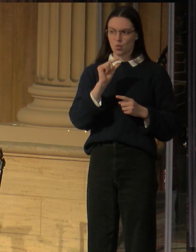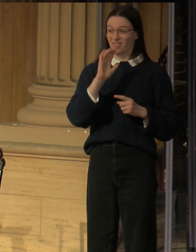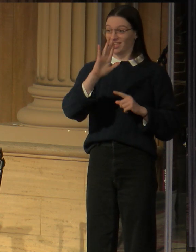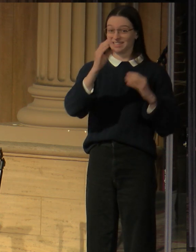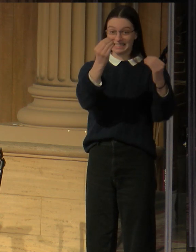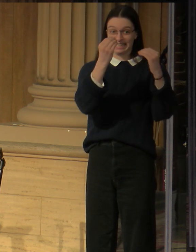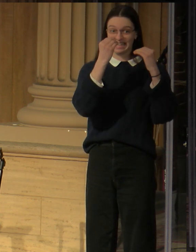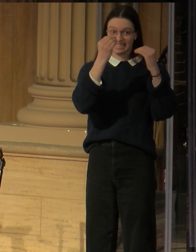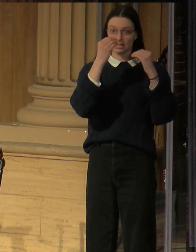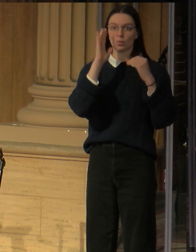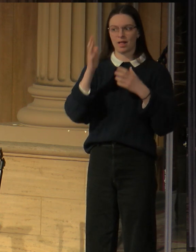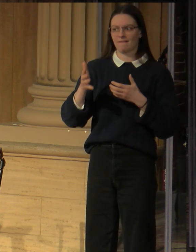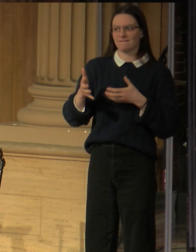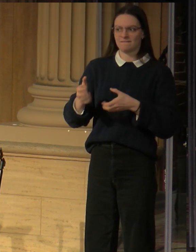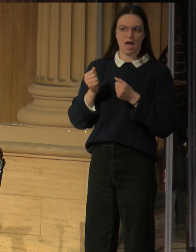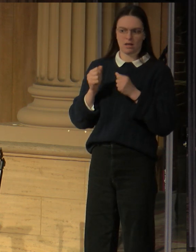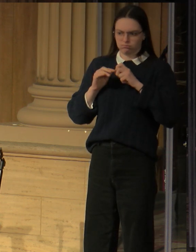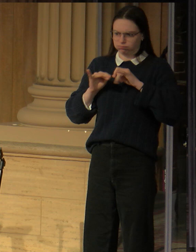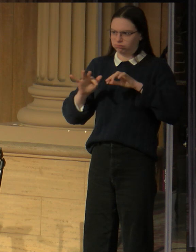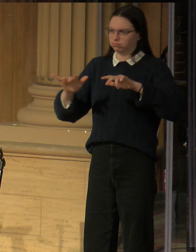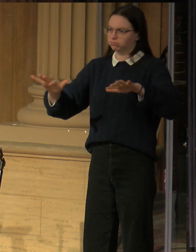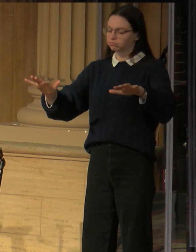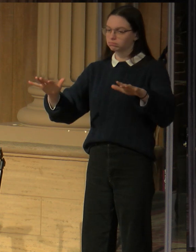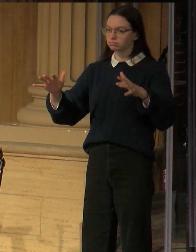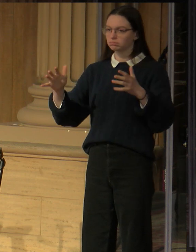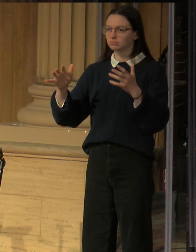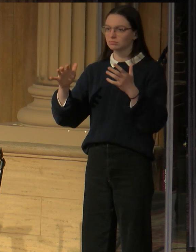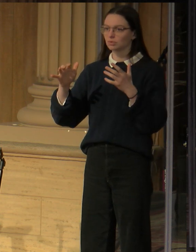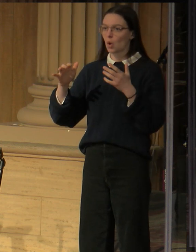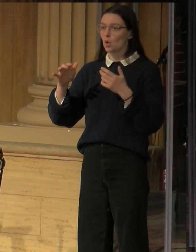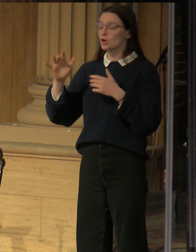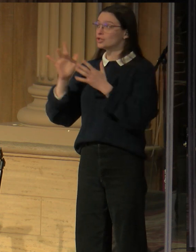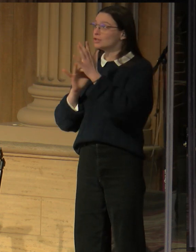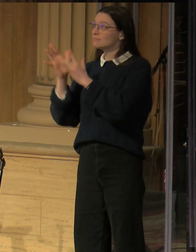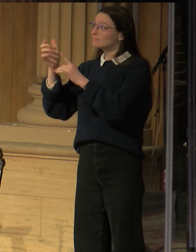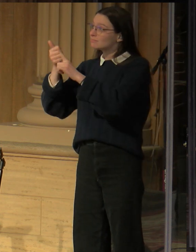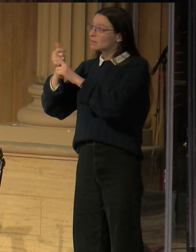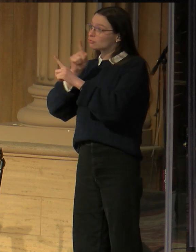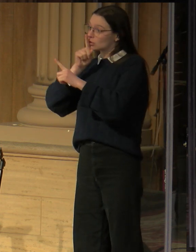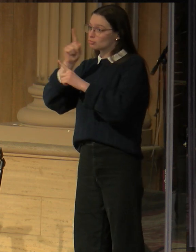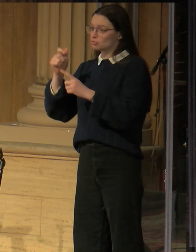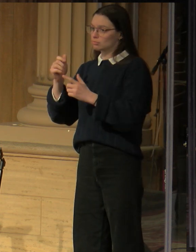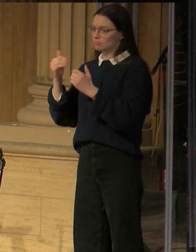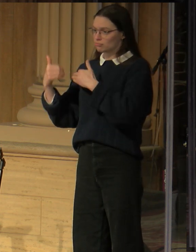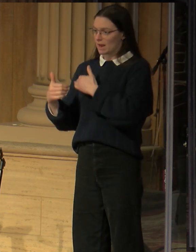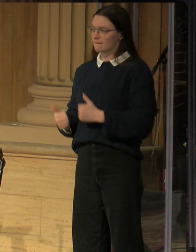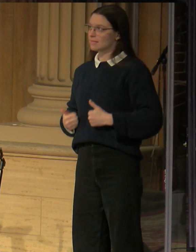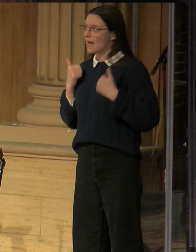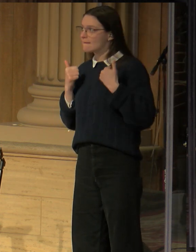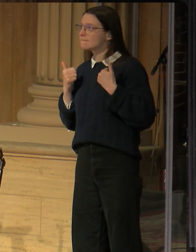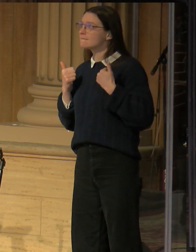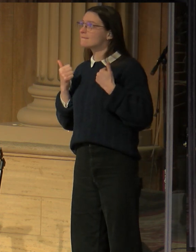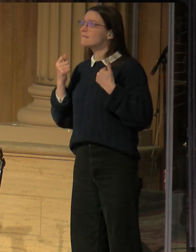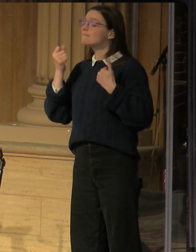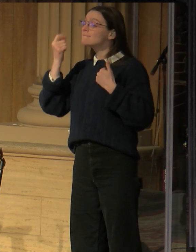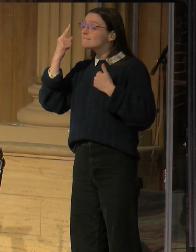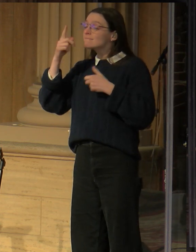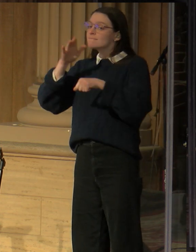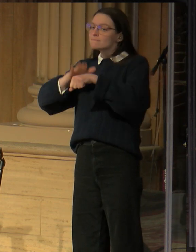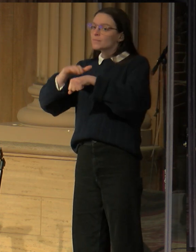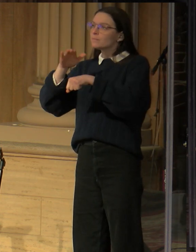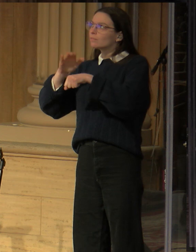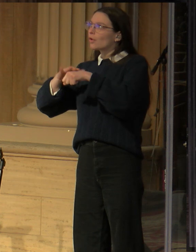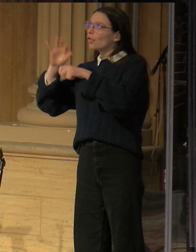teaching that offers an alternative to Jesus as the bread of life. And we need to be especially alert to it because it can